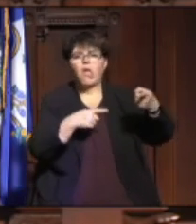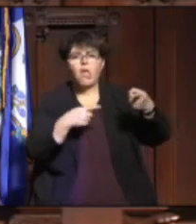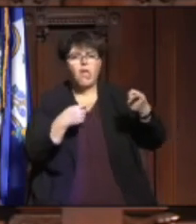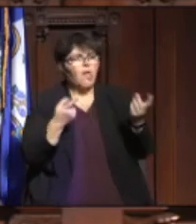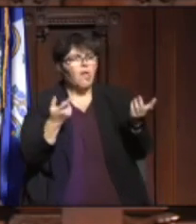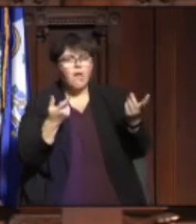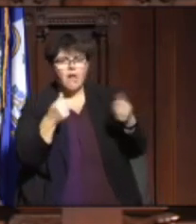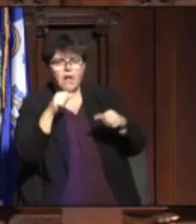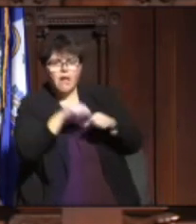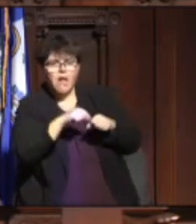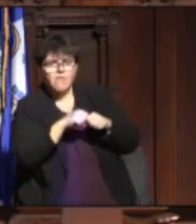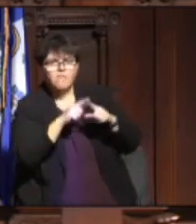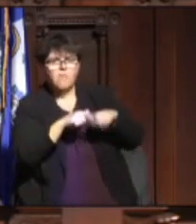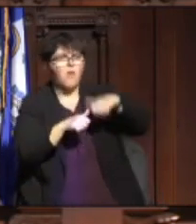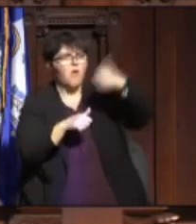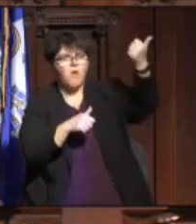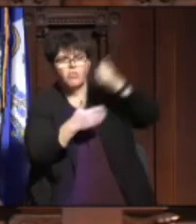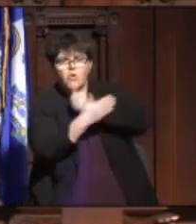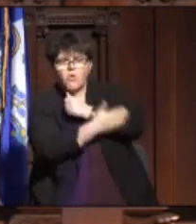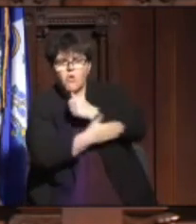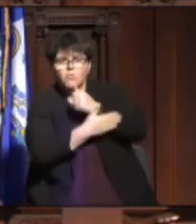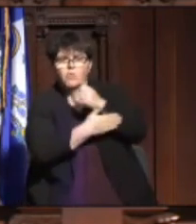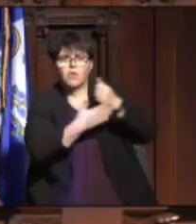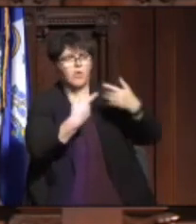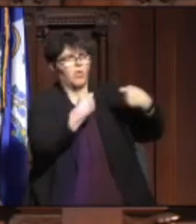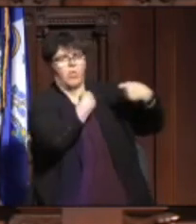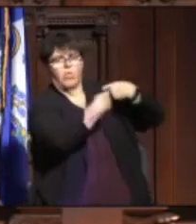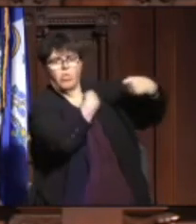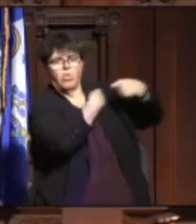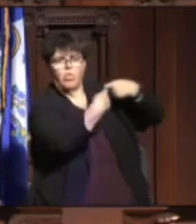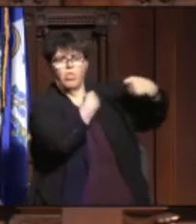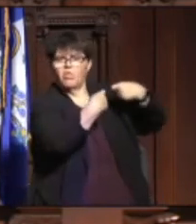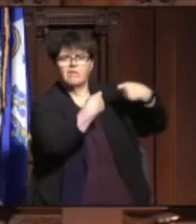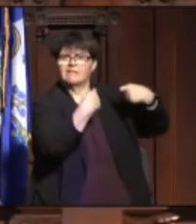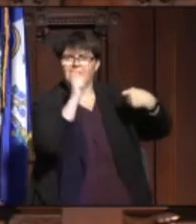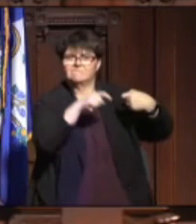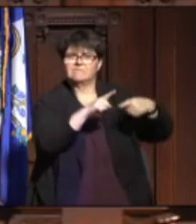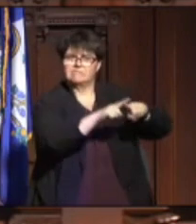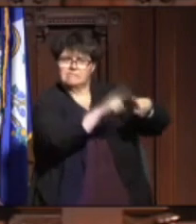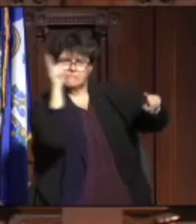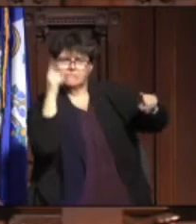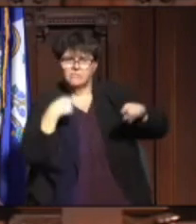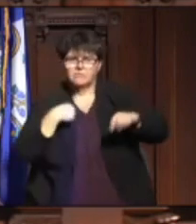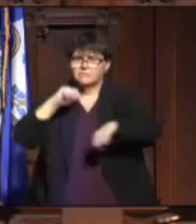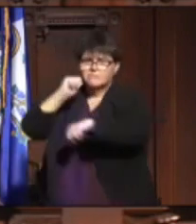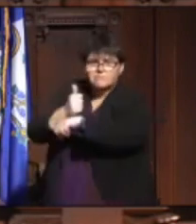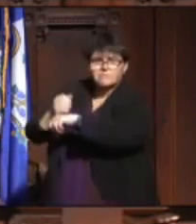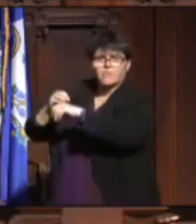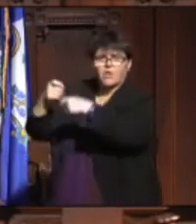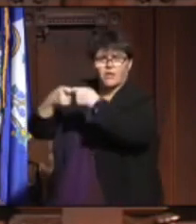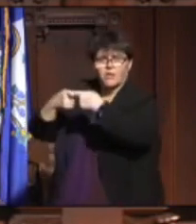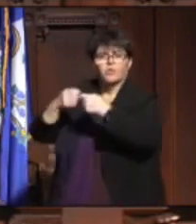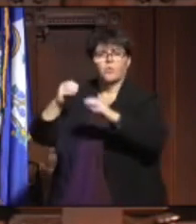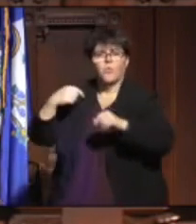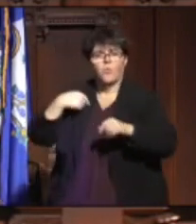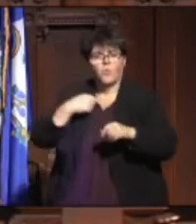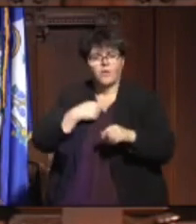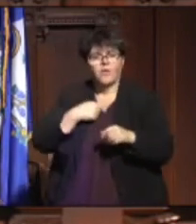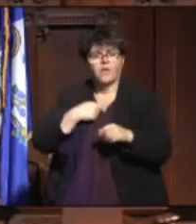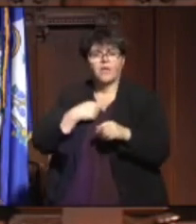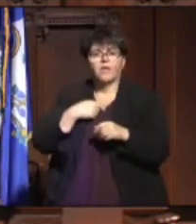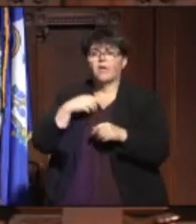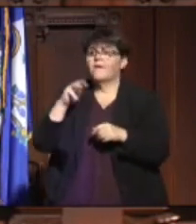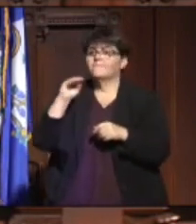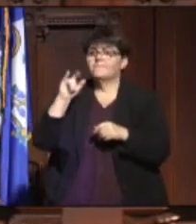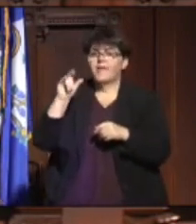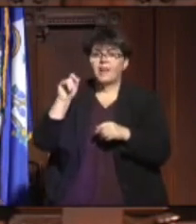future. So we have doubled down on Connecticut's own Millstone nuclear power plant, always on, carbon-free, with a